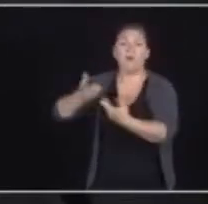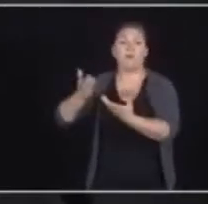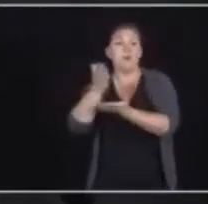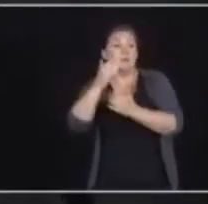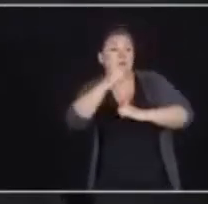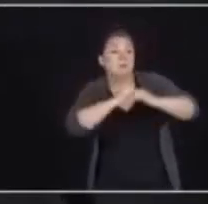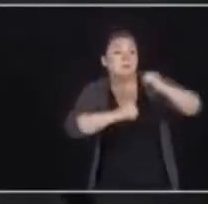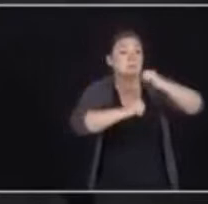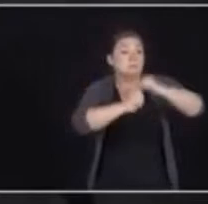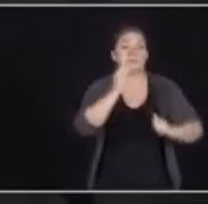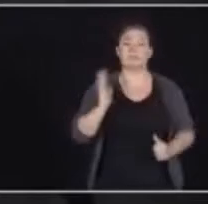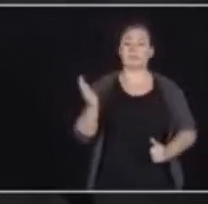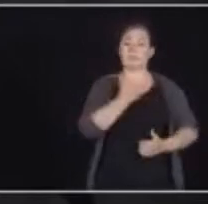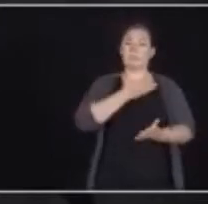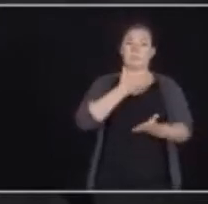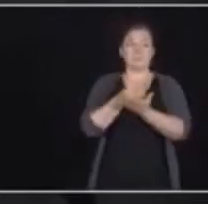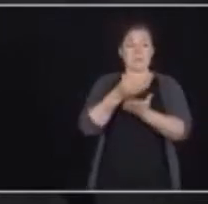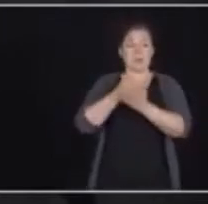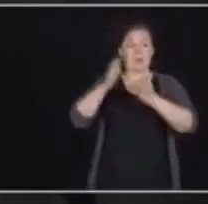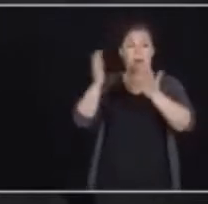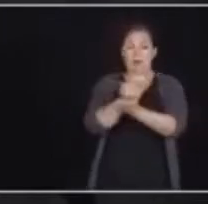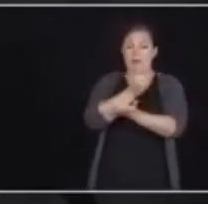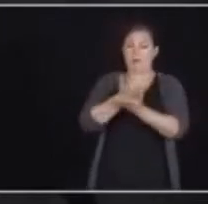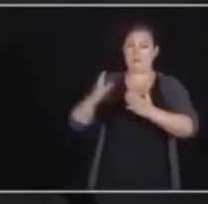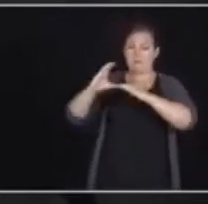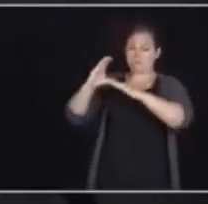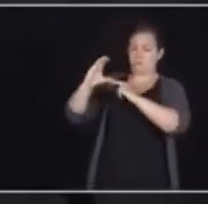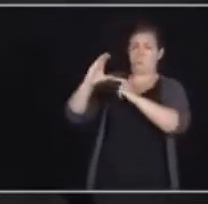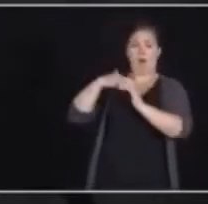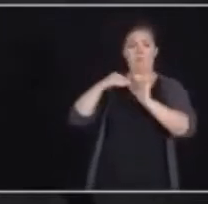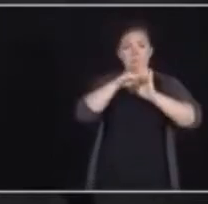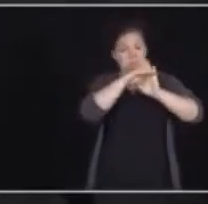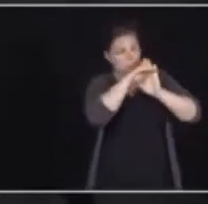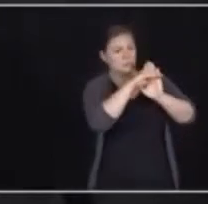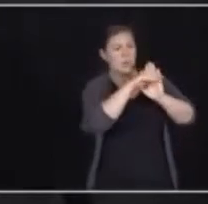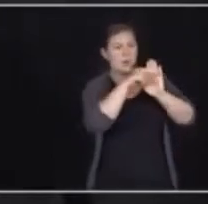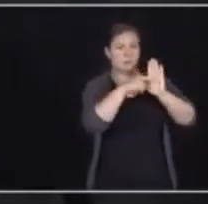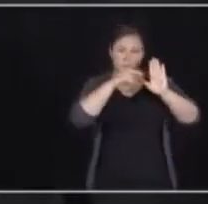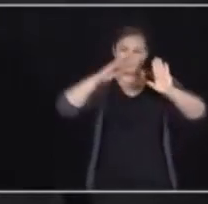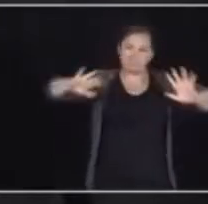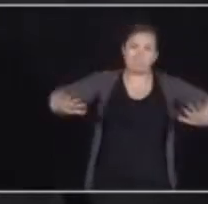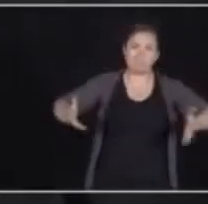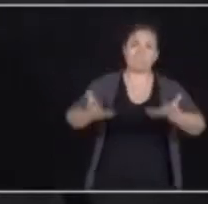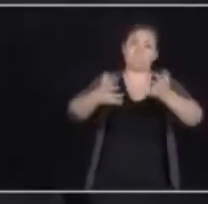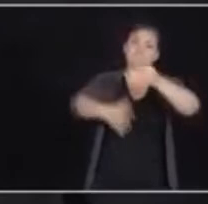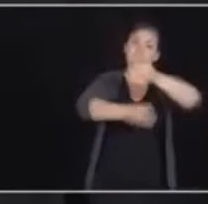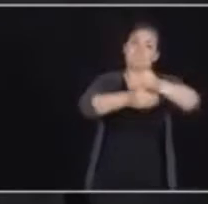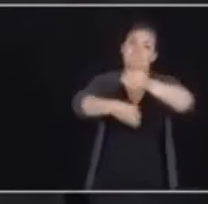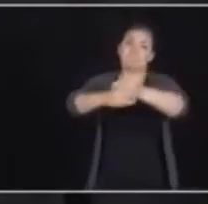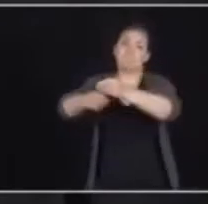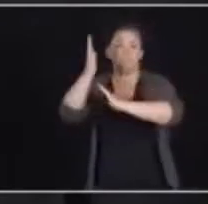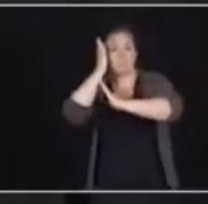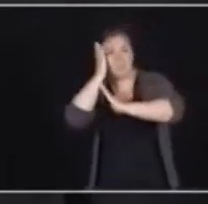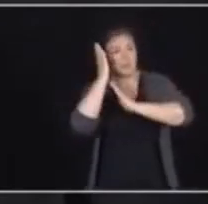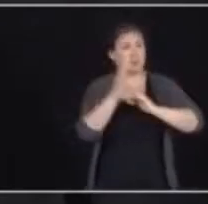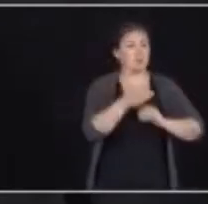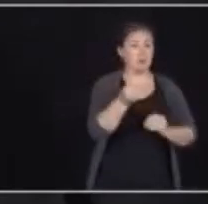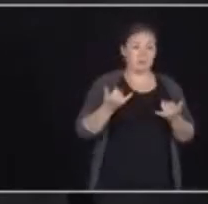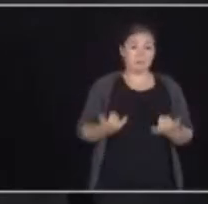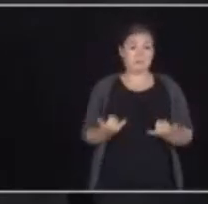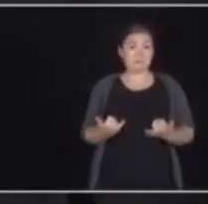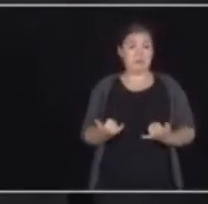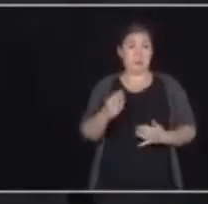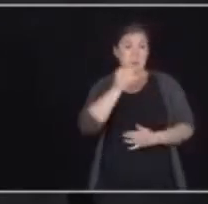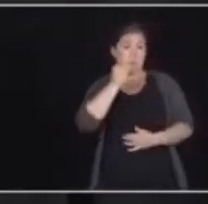model will encourage new beds to be built faster and upgrade existing homes to meet high-quality design